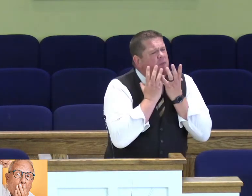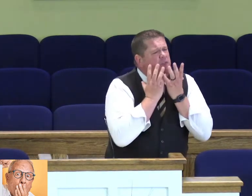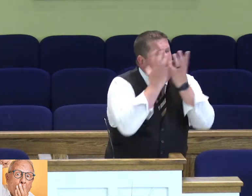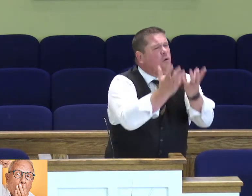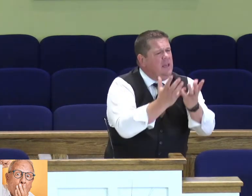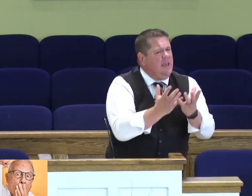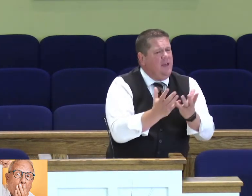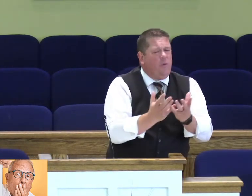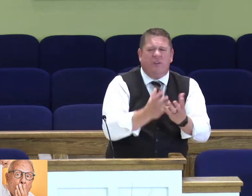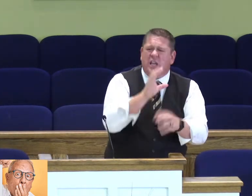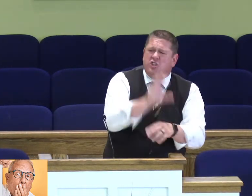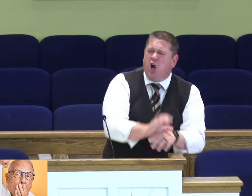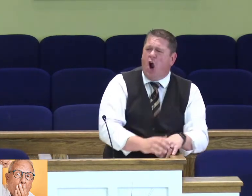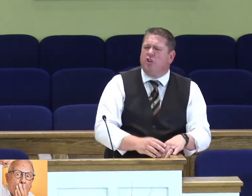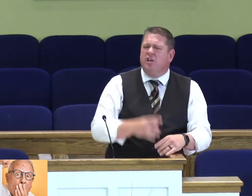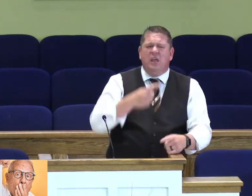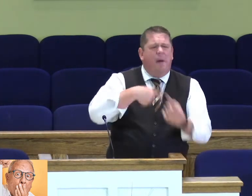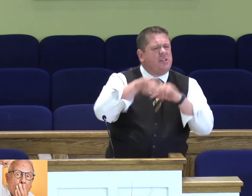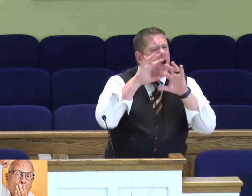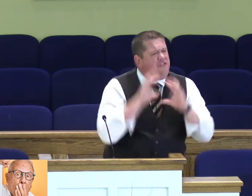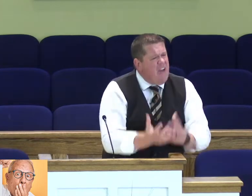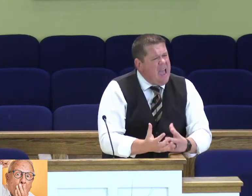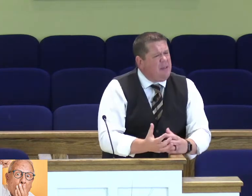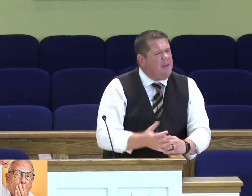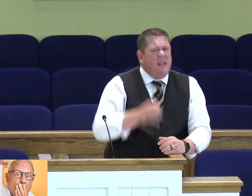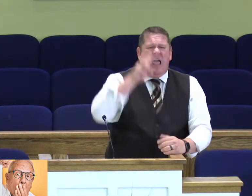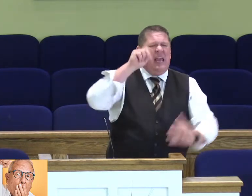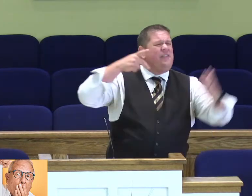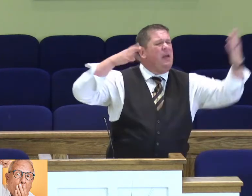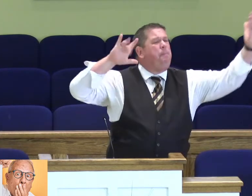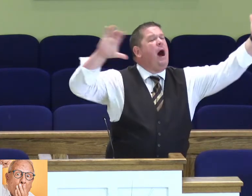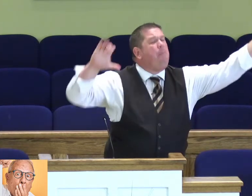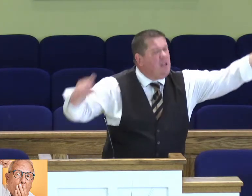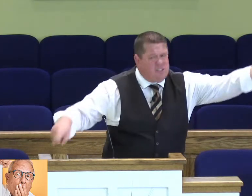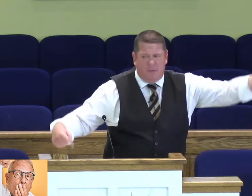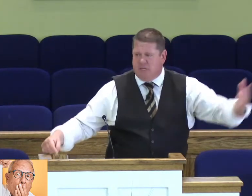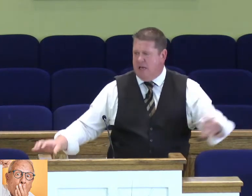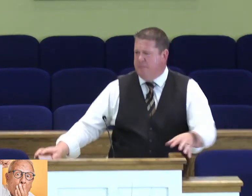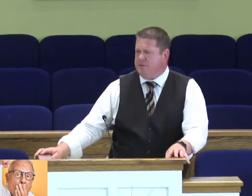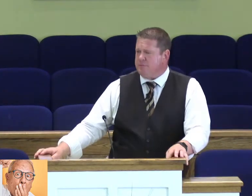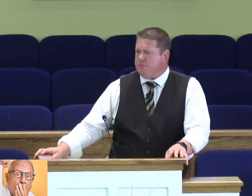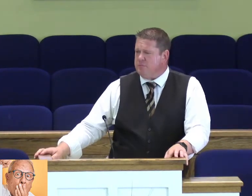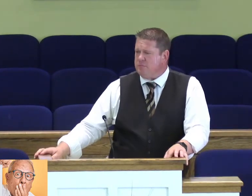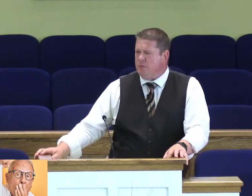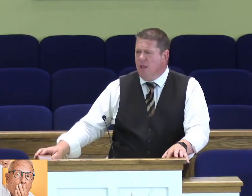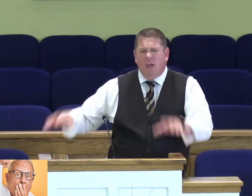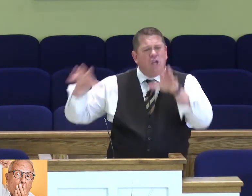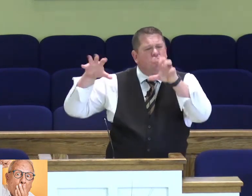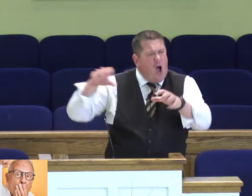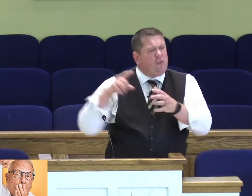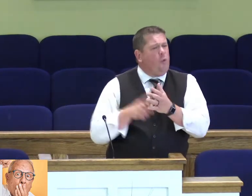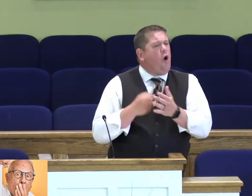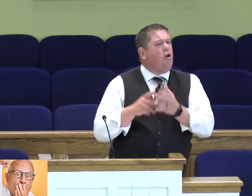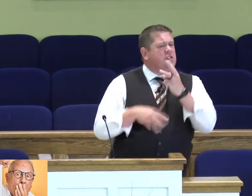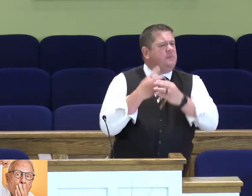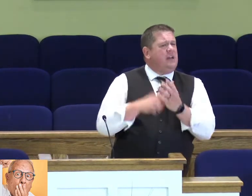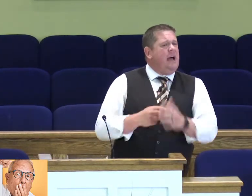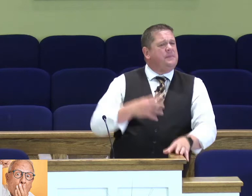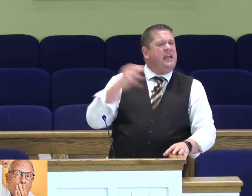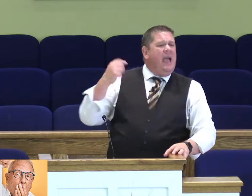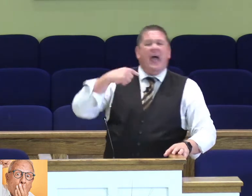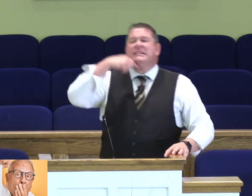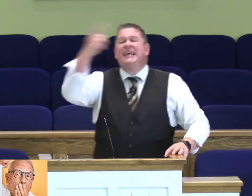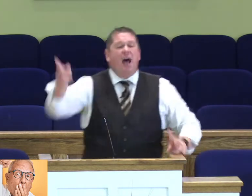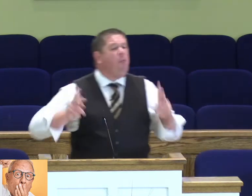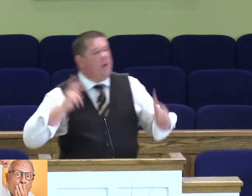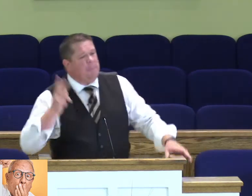God vocally, whether it's at church, amidst our family, and even in public sometimes. Shock the world